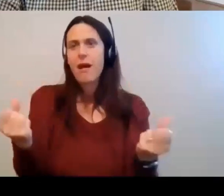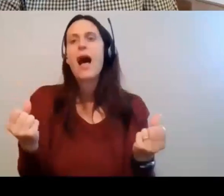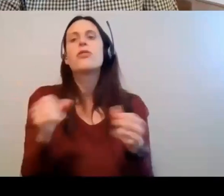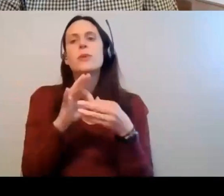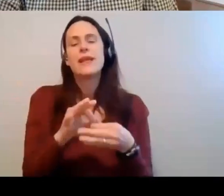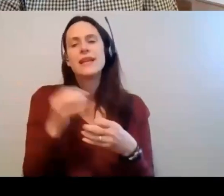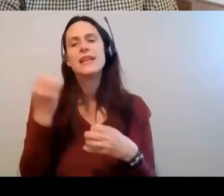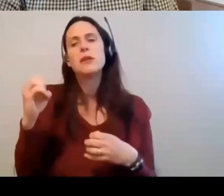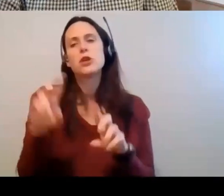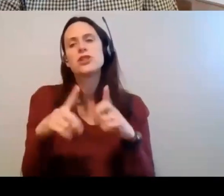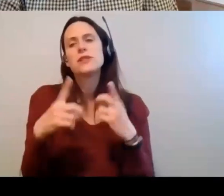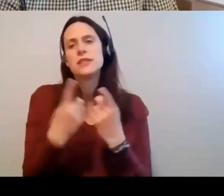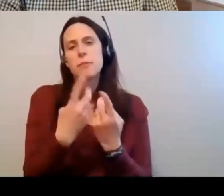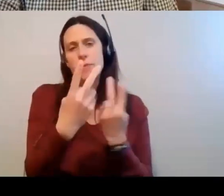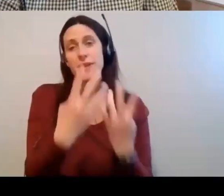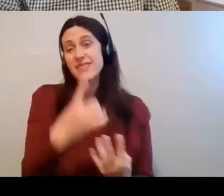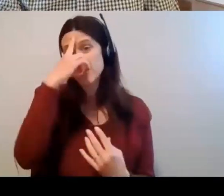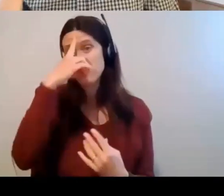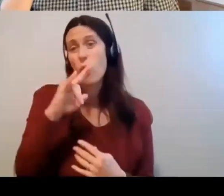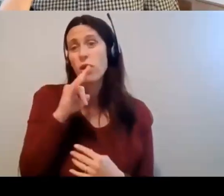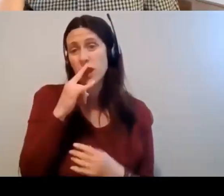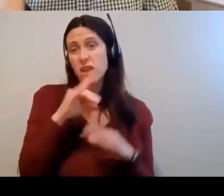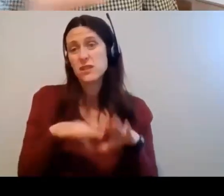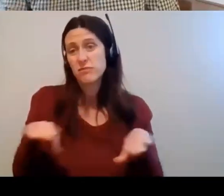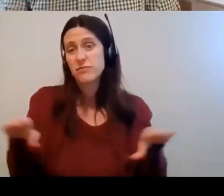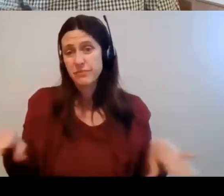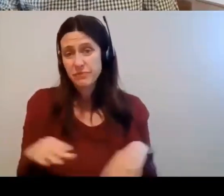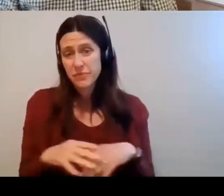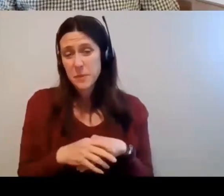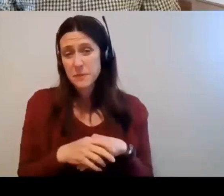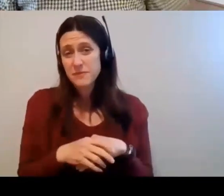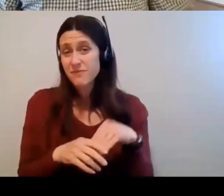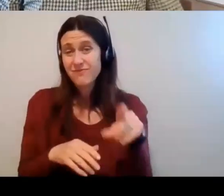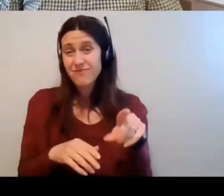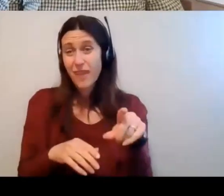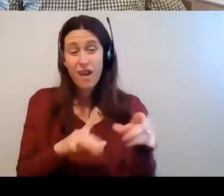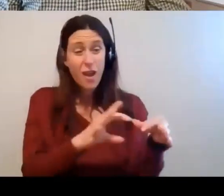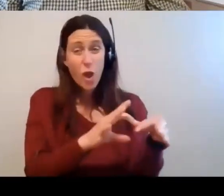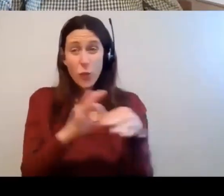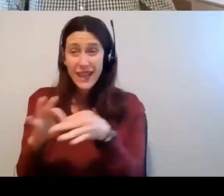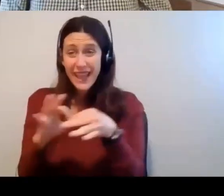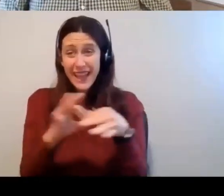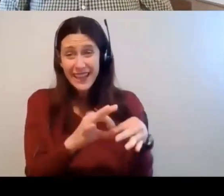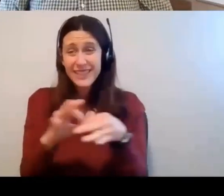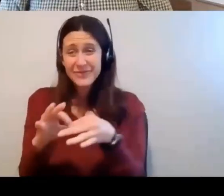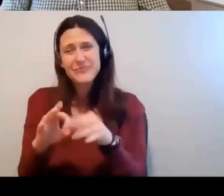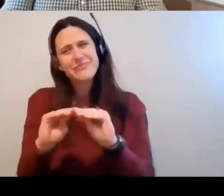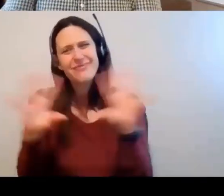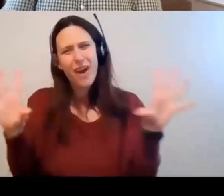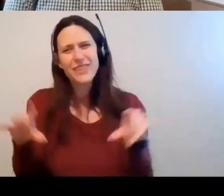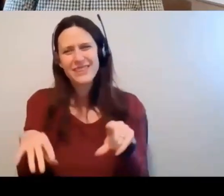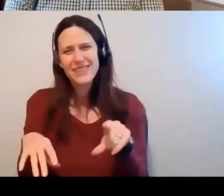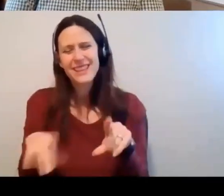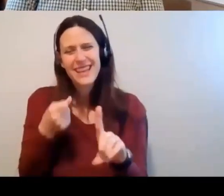department visits per kid. I don't think that's a coincidence, right? I think we can say that's definitely